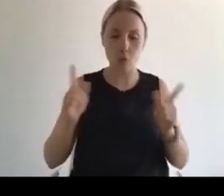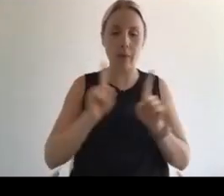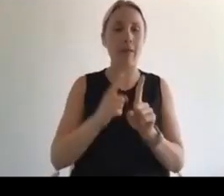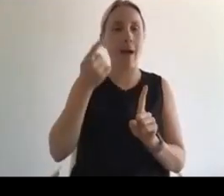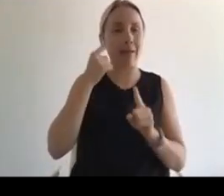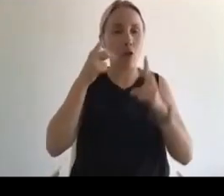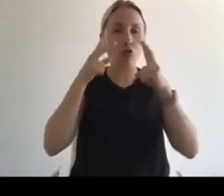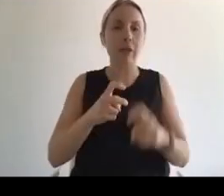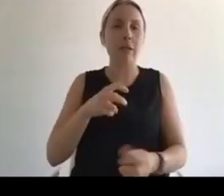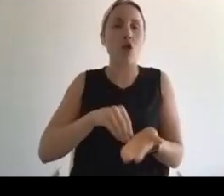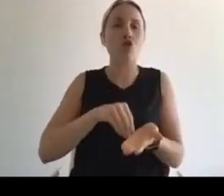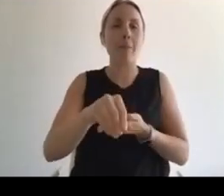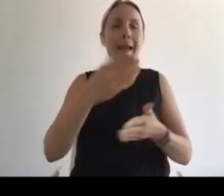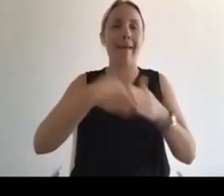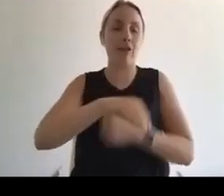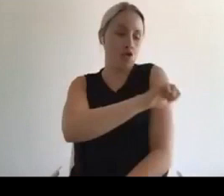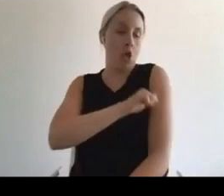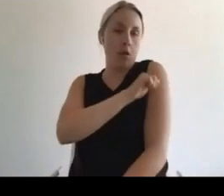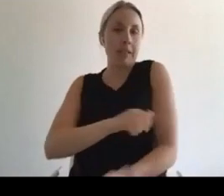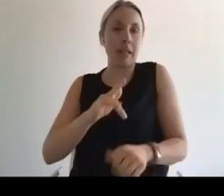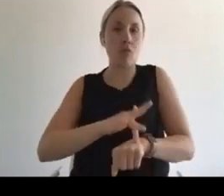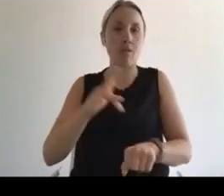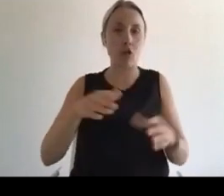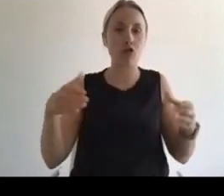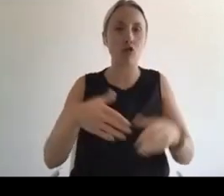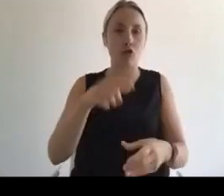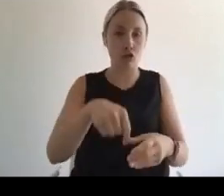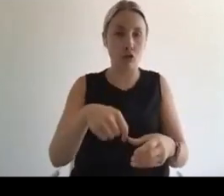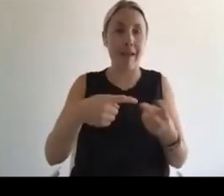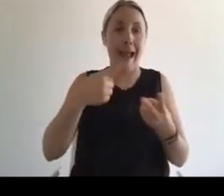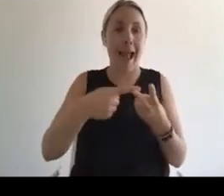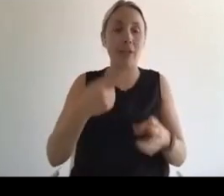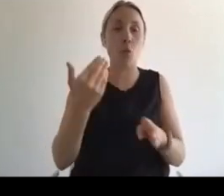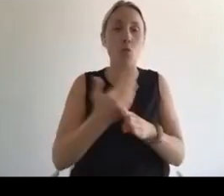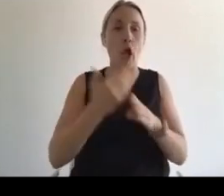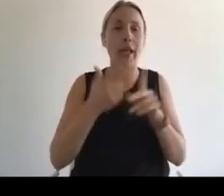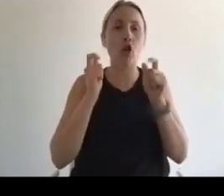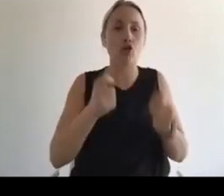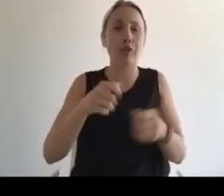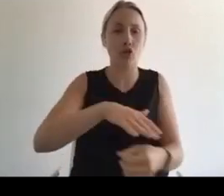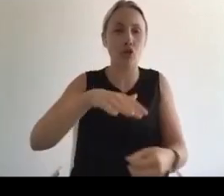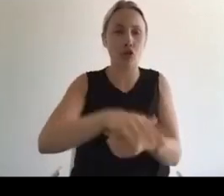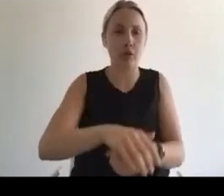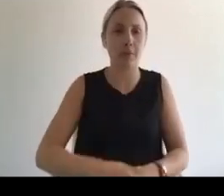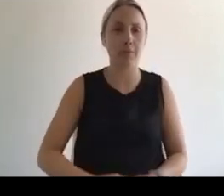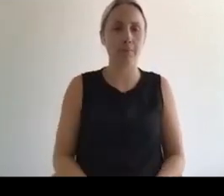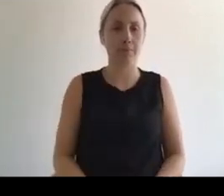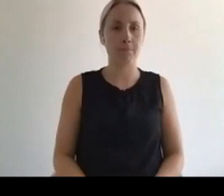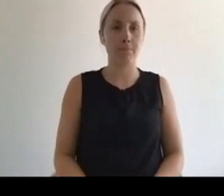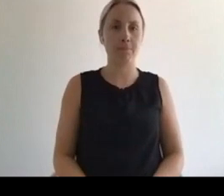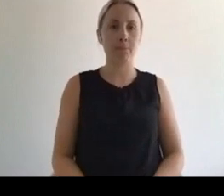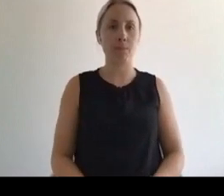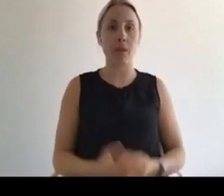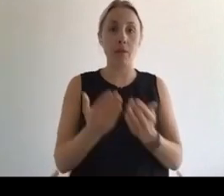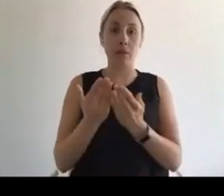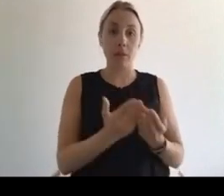profession and also some looking at working conditions. And what's been very interesting about this study is that we've